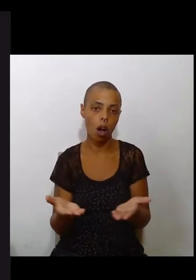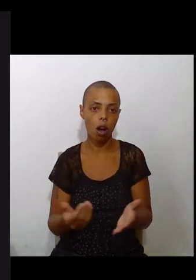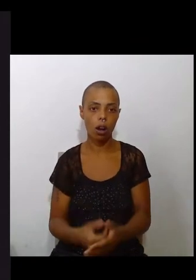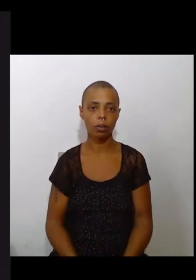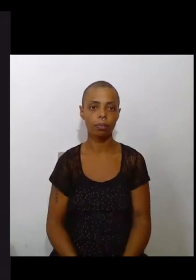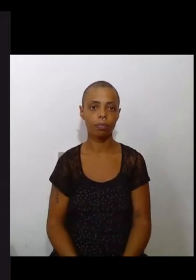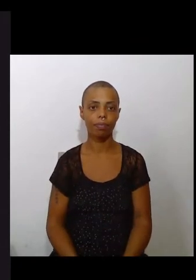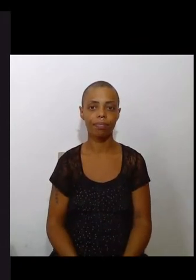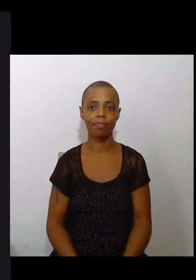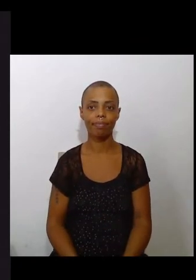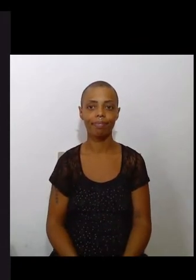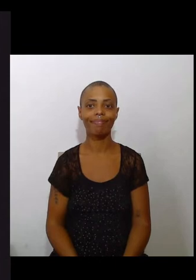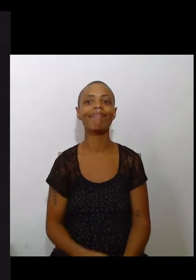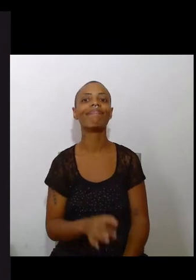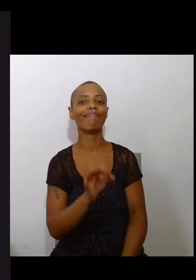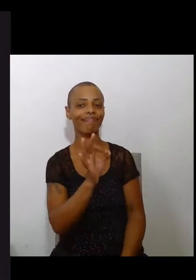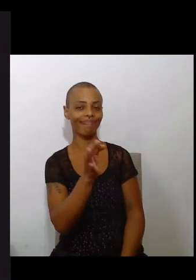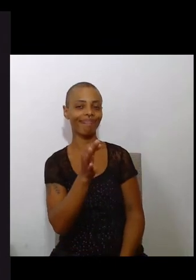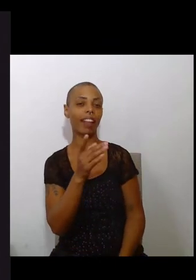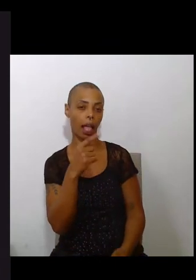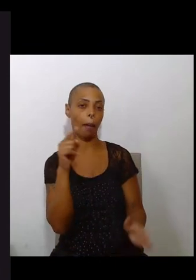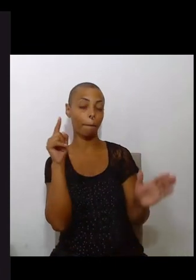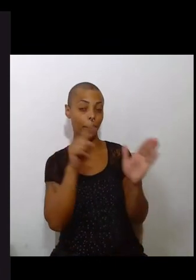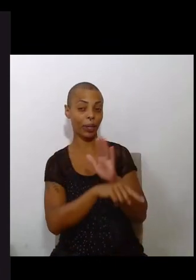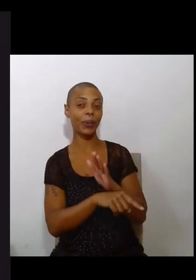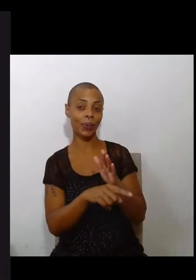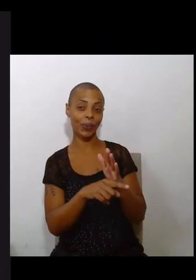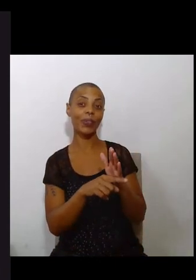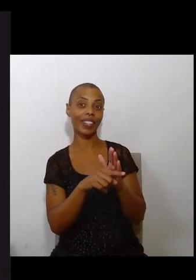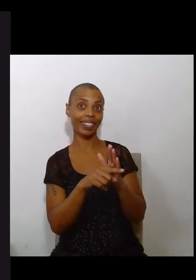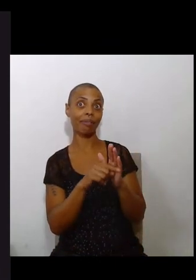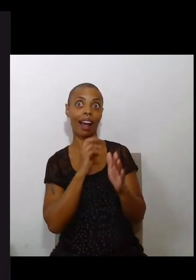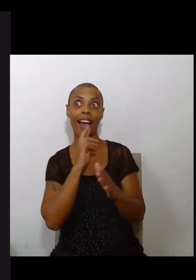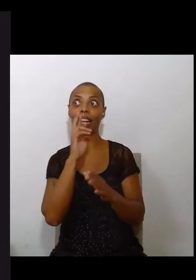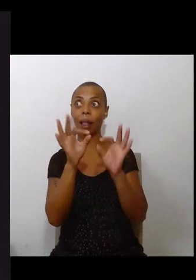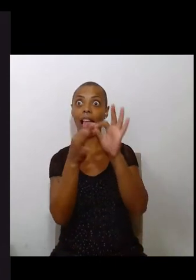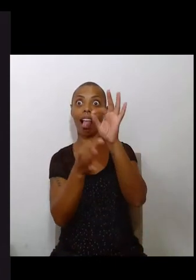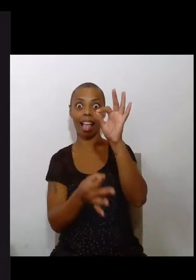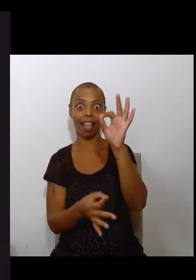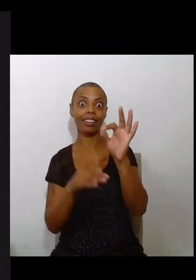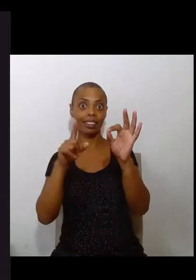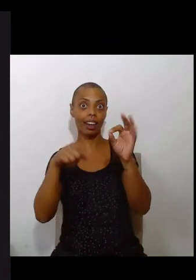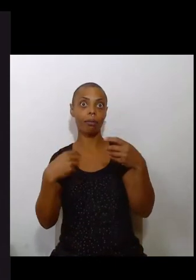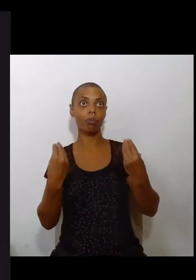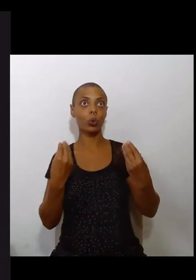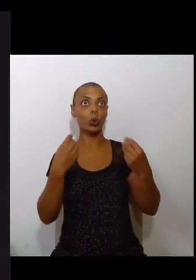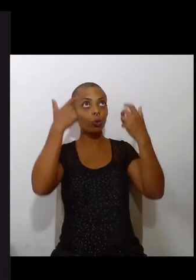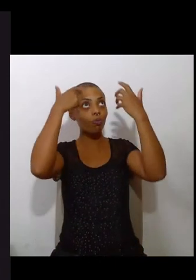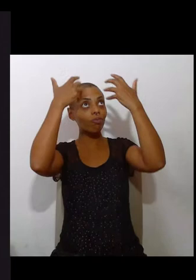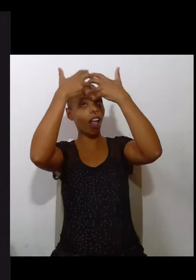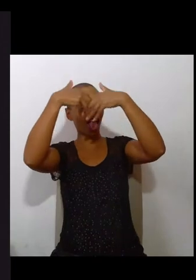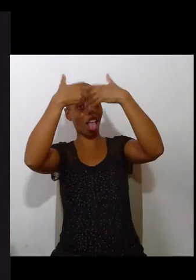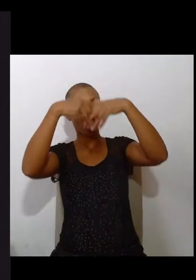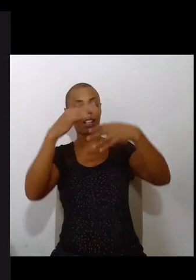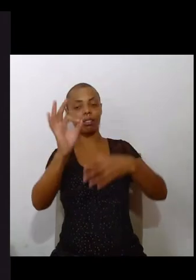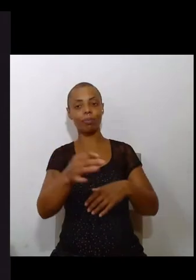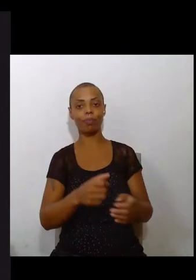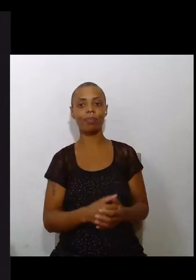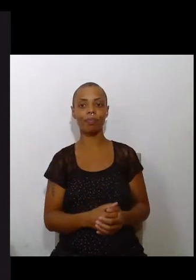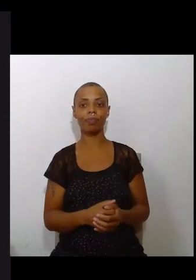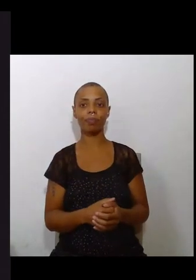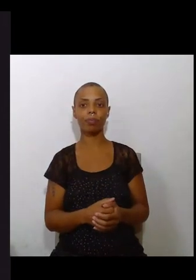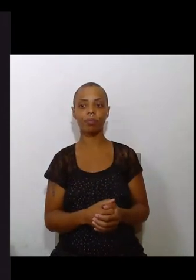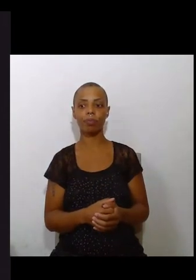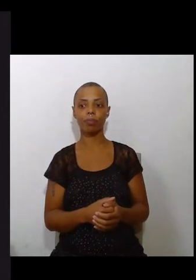that's it for now okay thank you well we know that these are broad questions